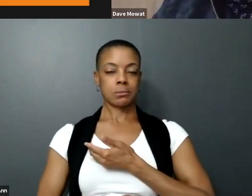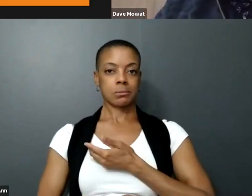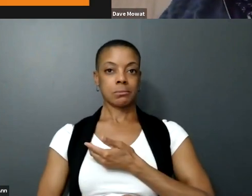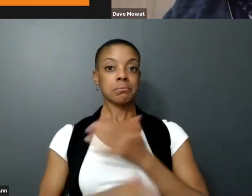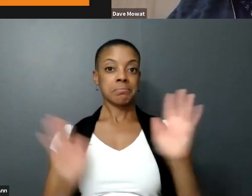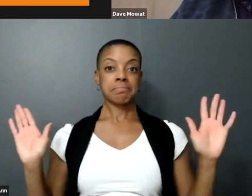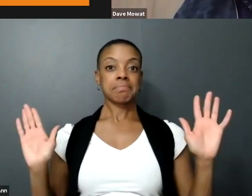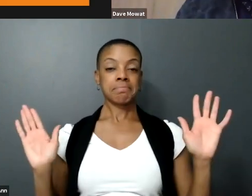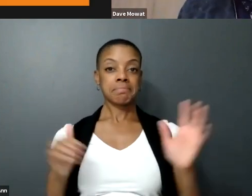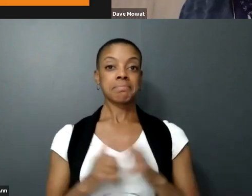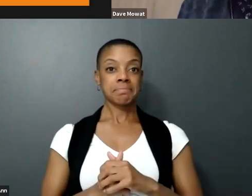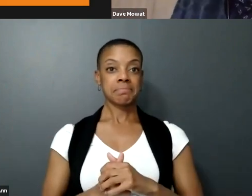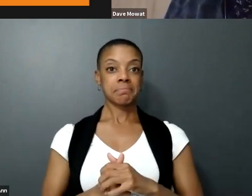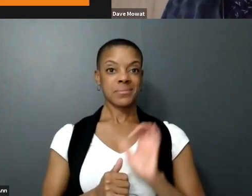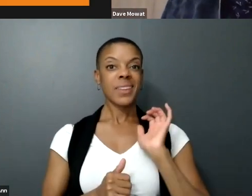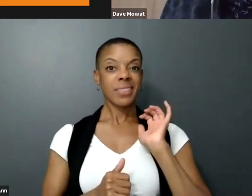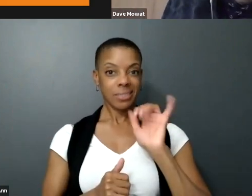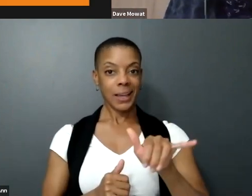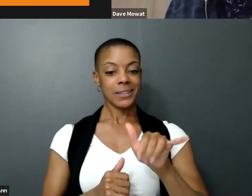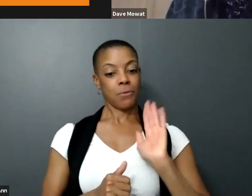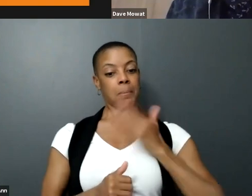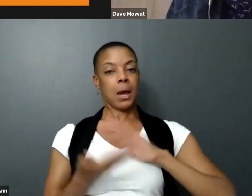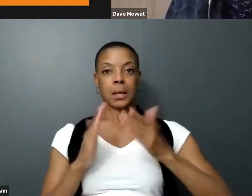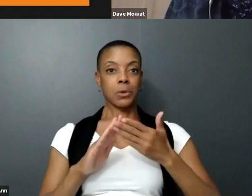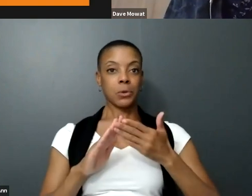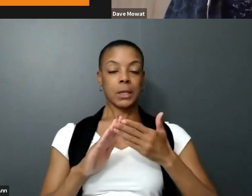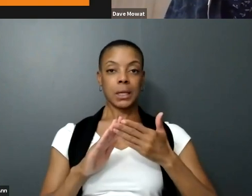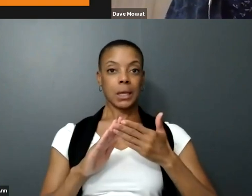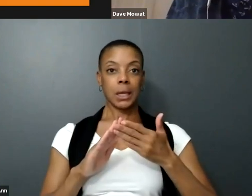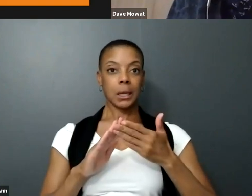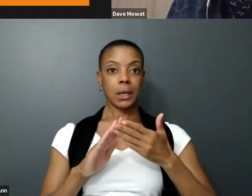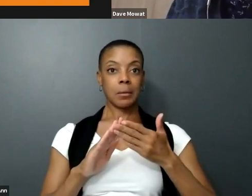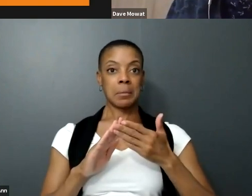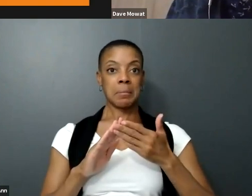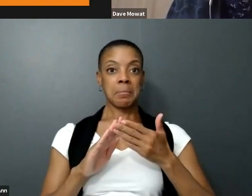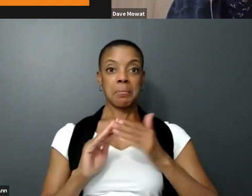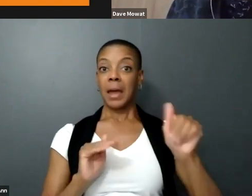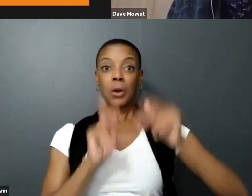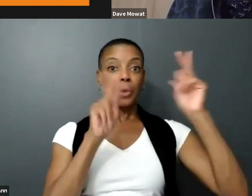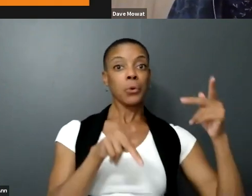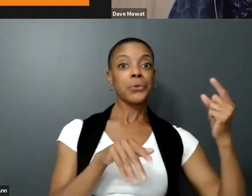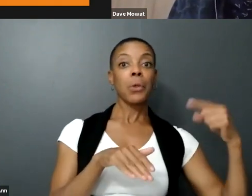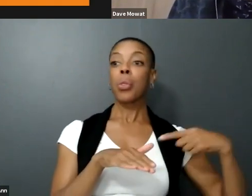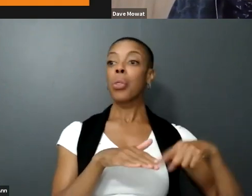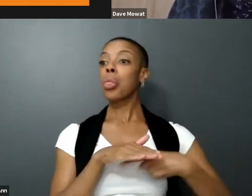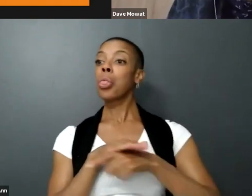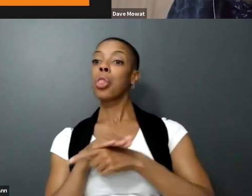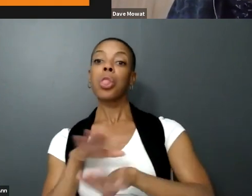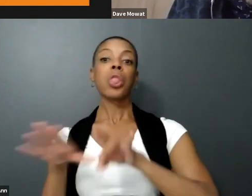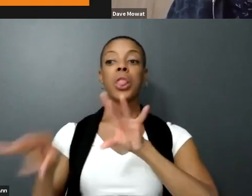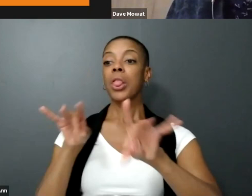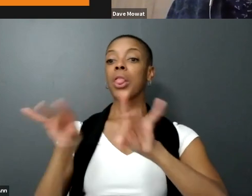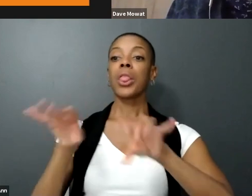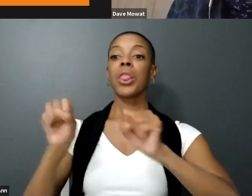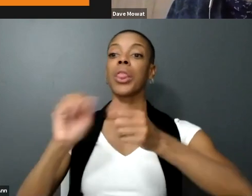way I look at it when it comes to Alderville First Nation. There's no way that anybody is going to come into this community